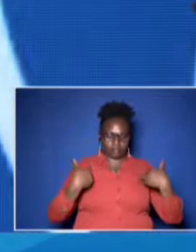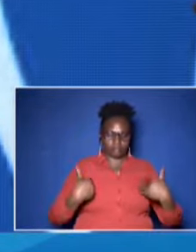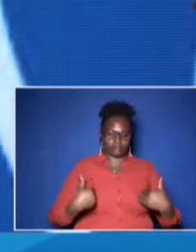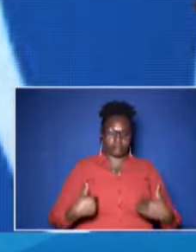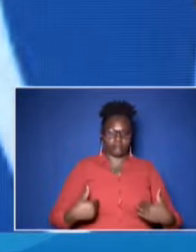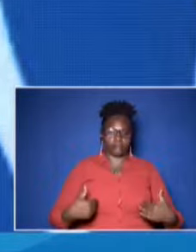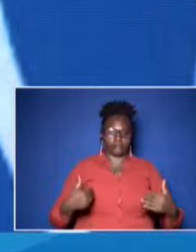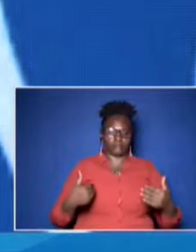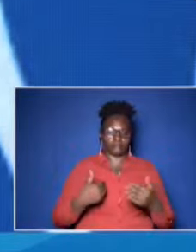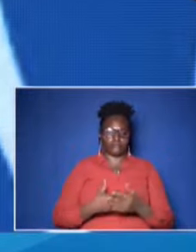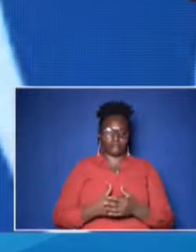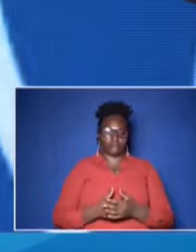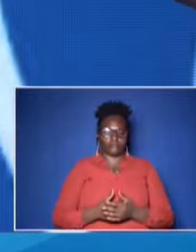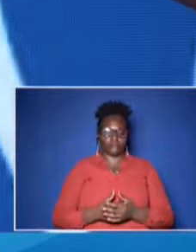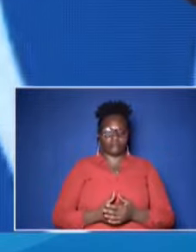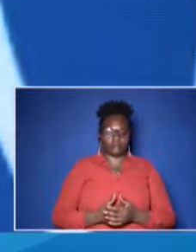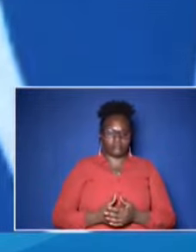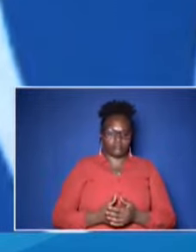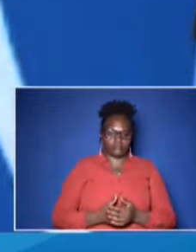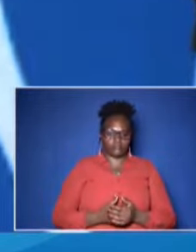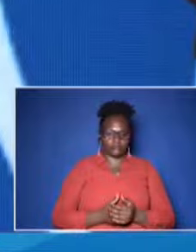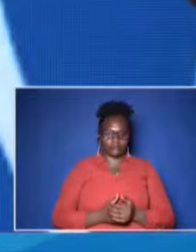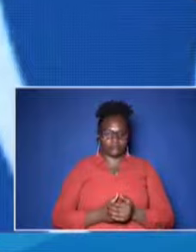melt me just a